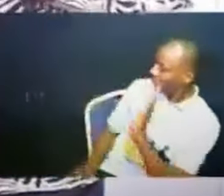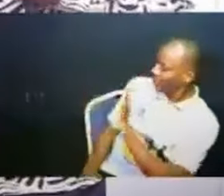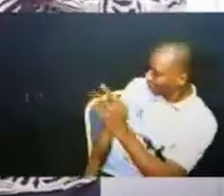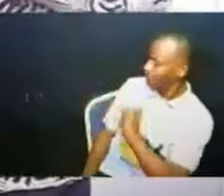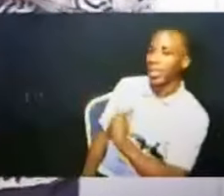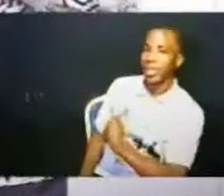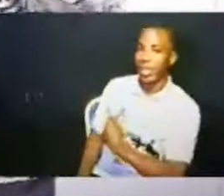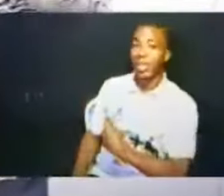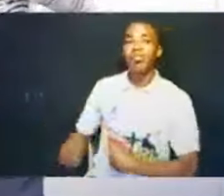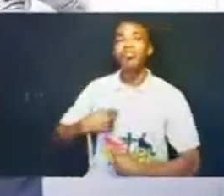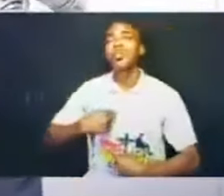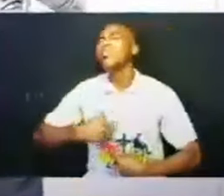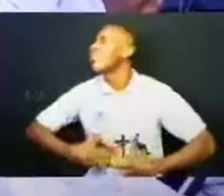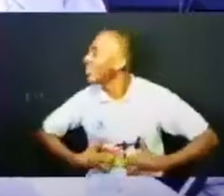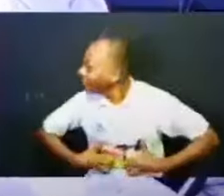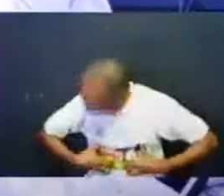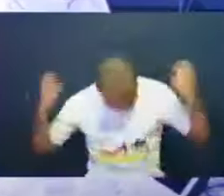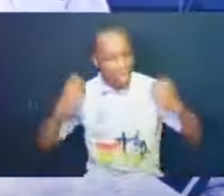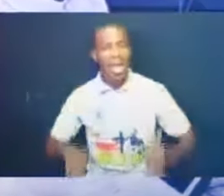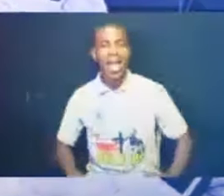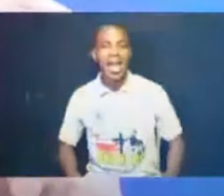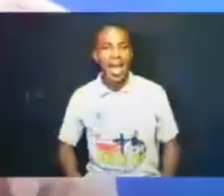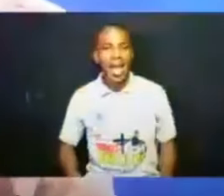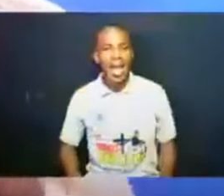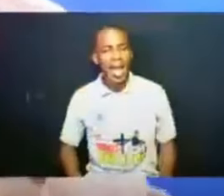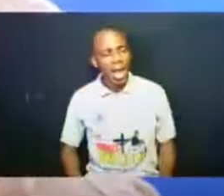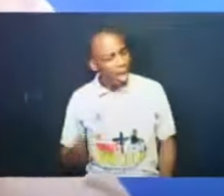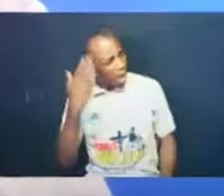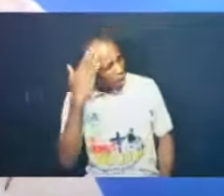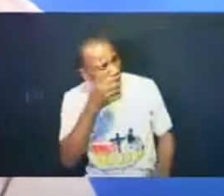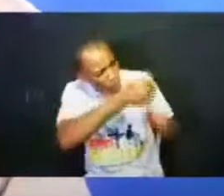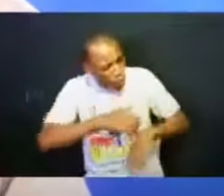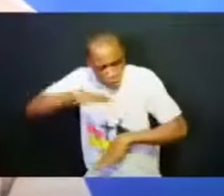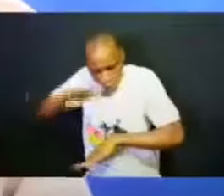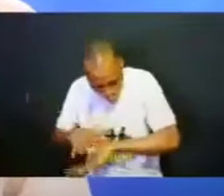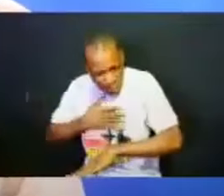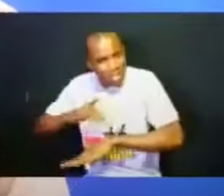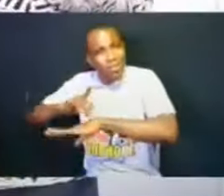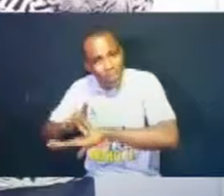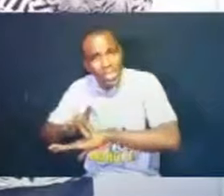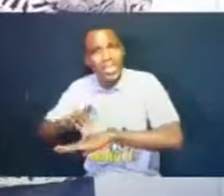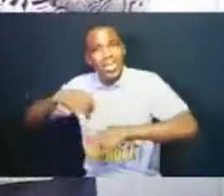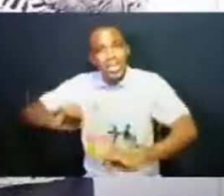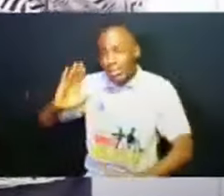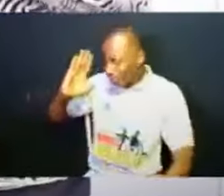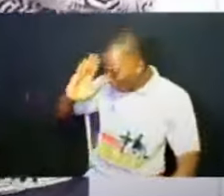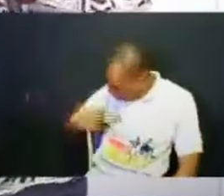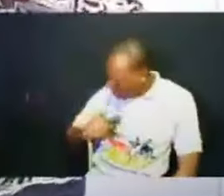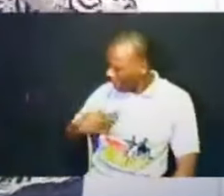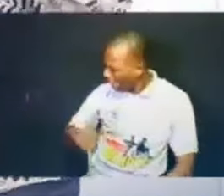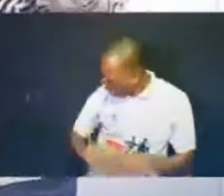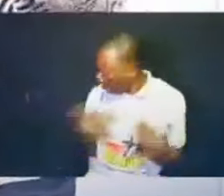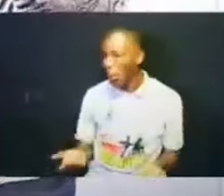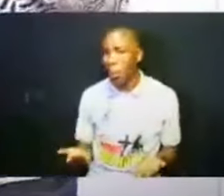So I got very angry. So you have stepped on my toe and you are still waving me. And